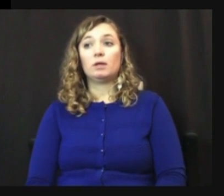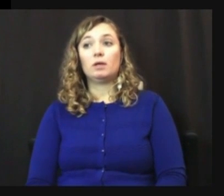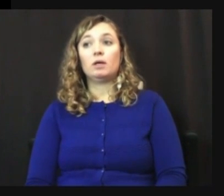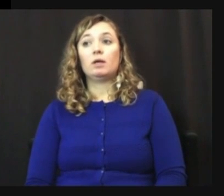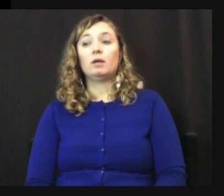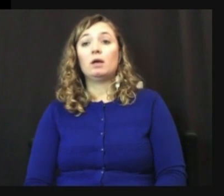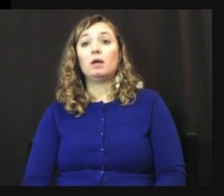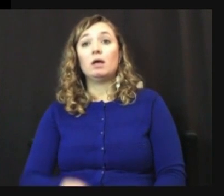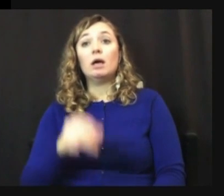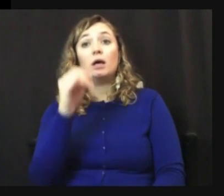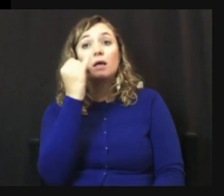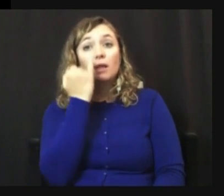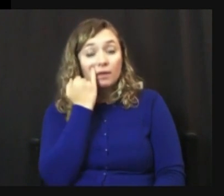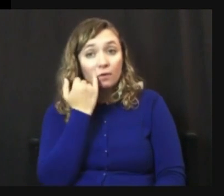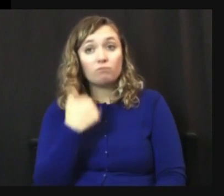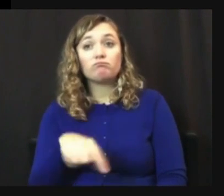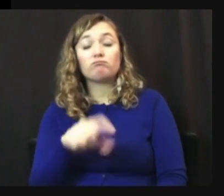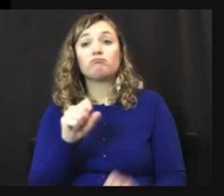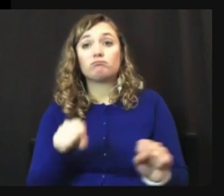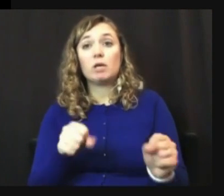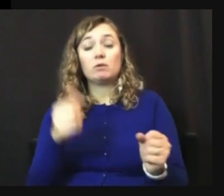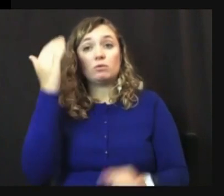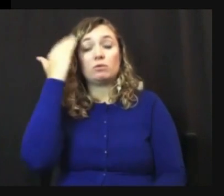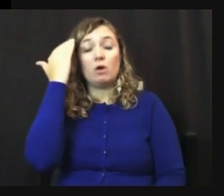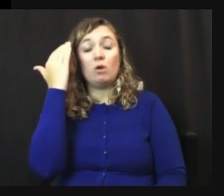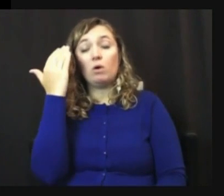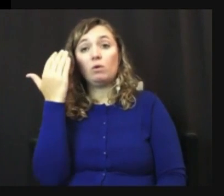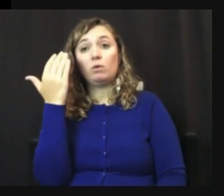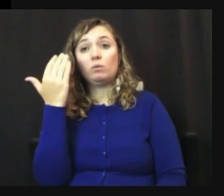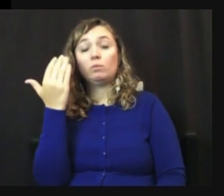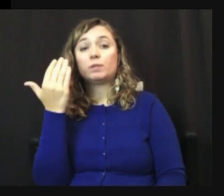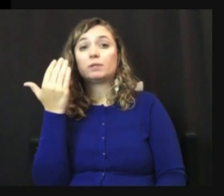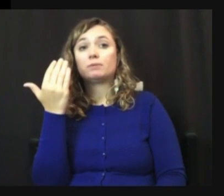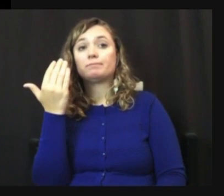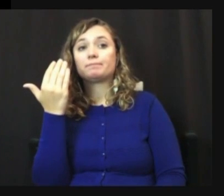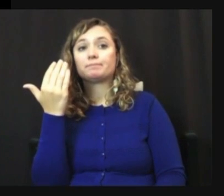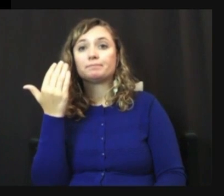know what's coming ahead of time, then we can adjust what our expectations are.